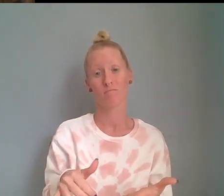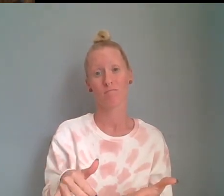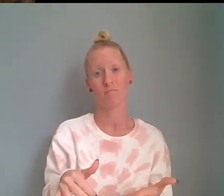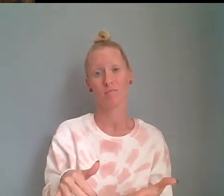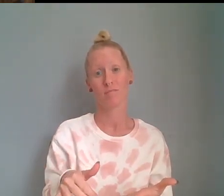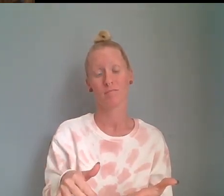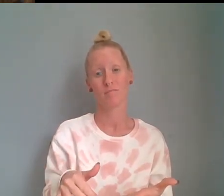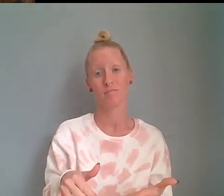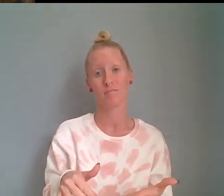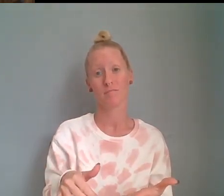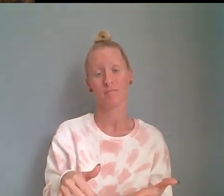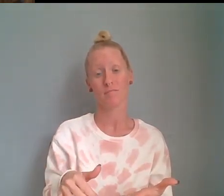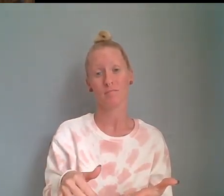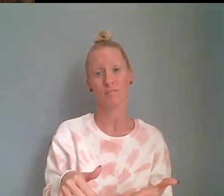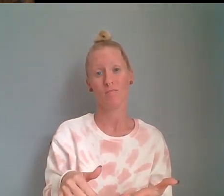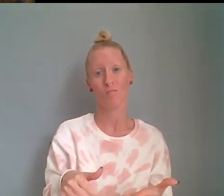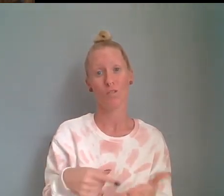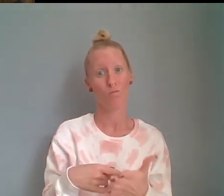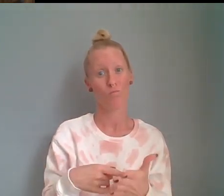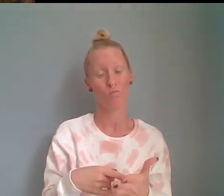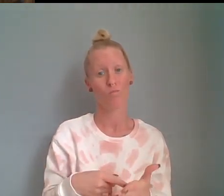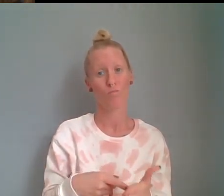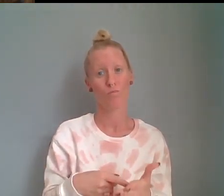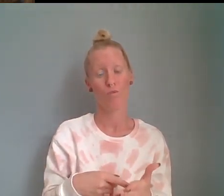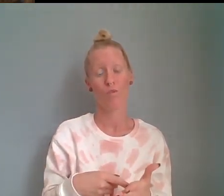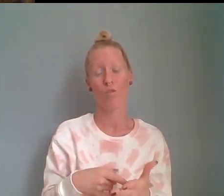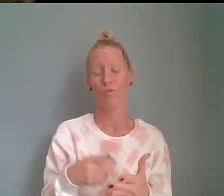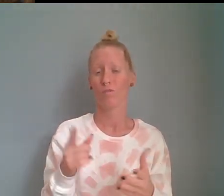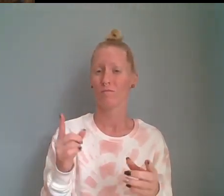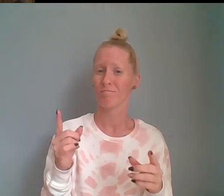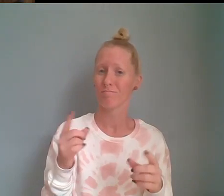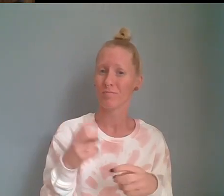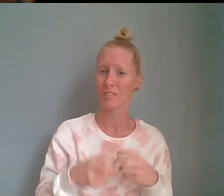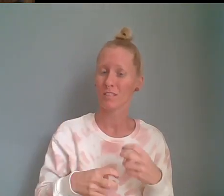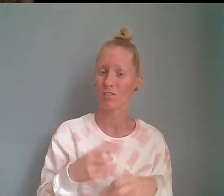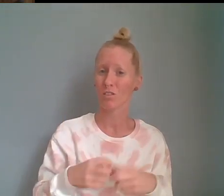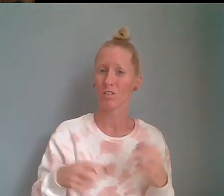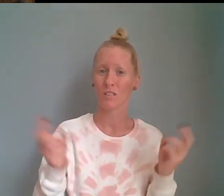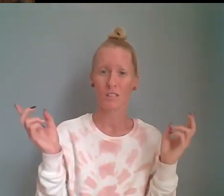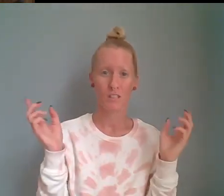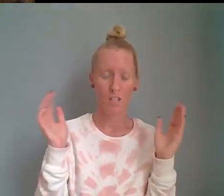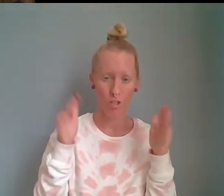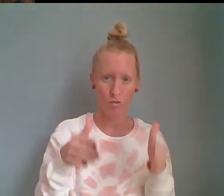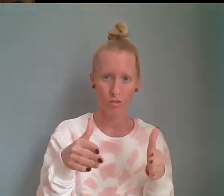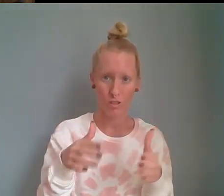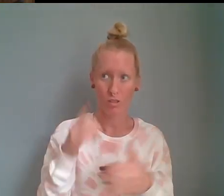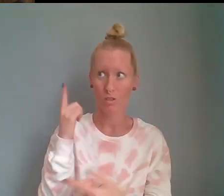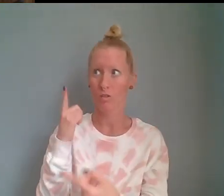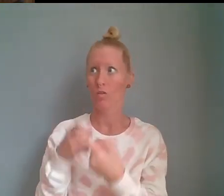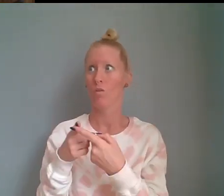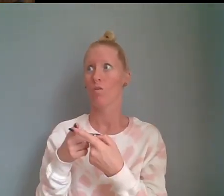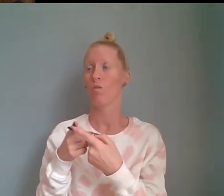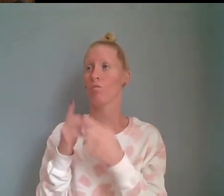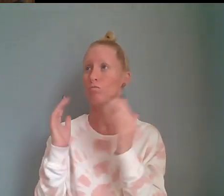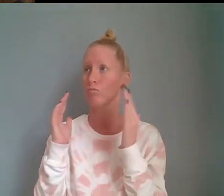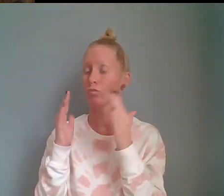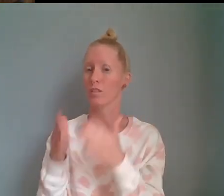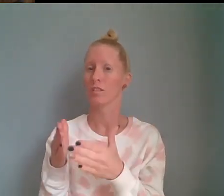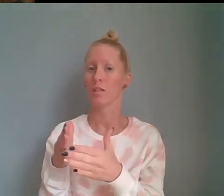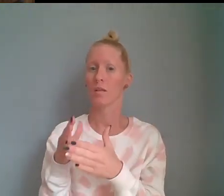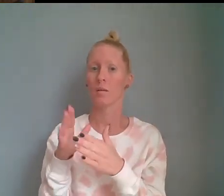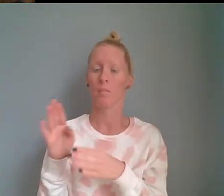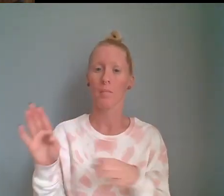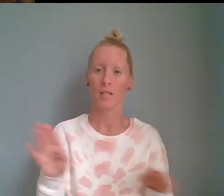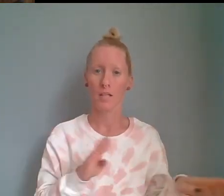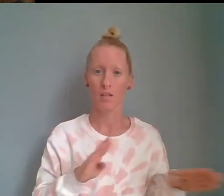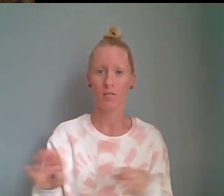in the difficulties in concentration, in goal-directed behavior, in planning and